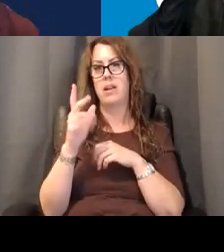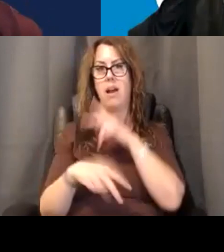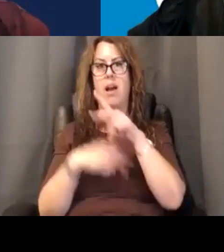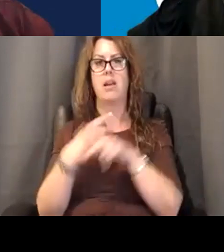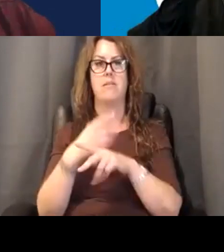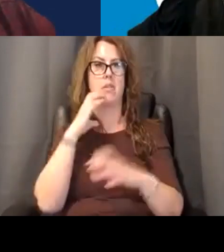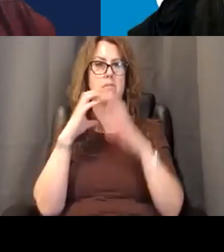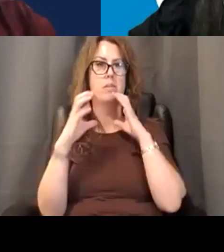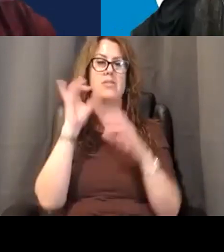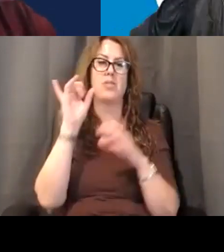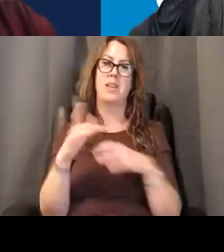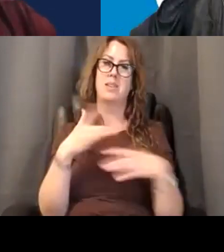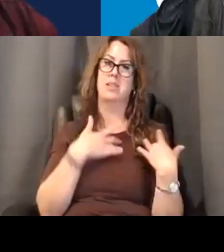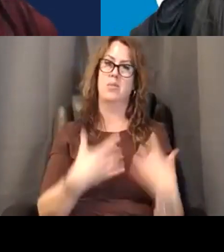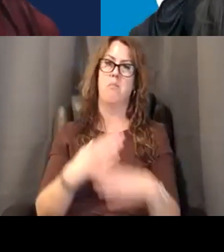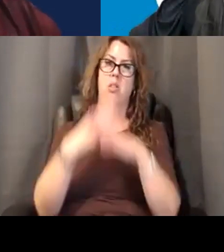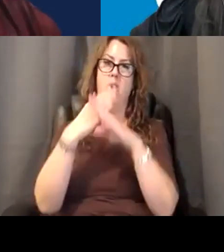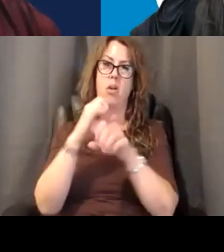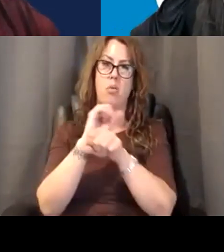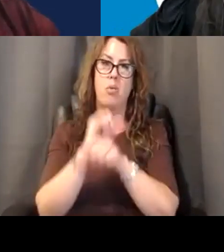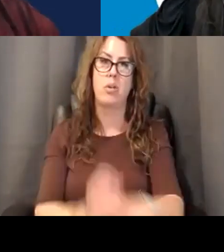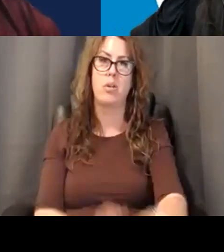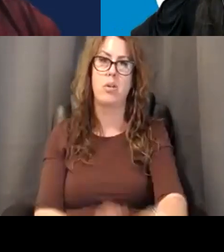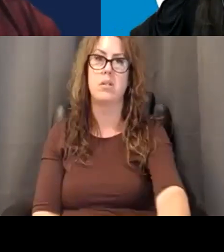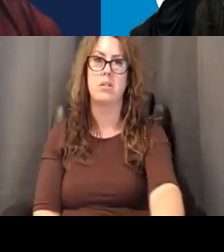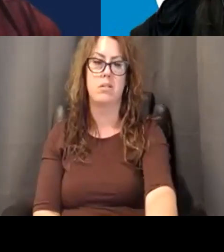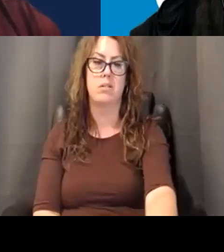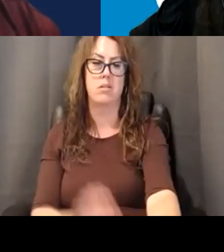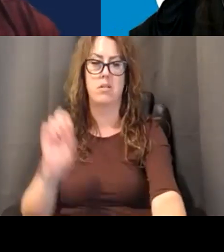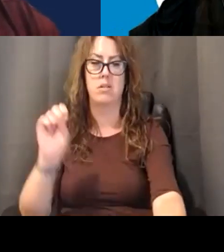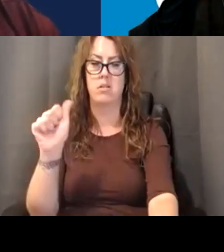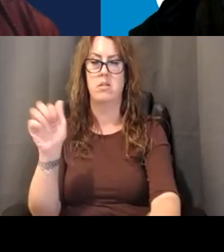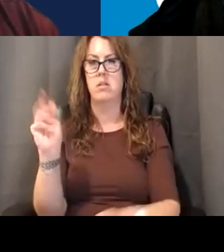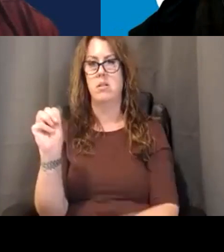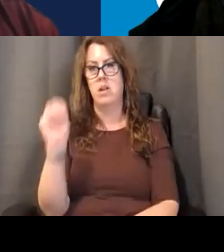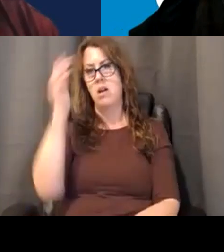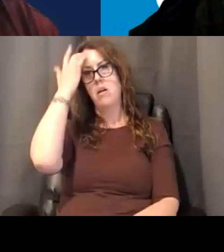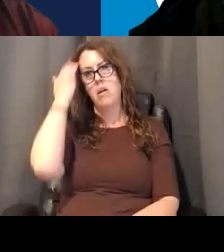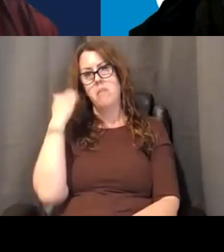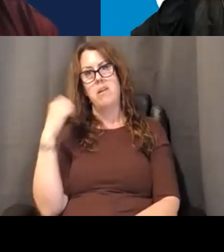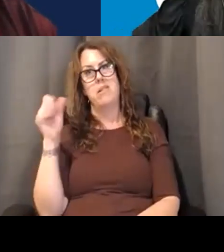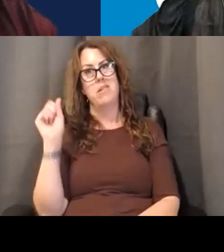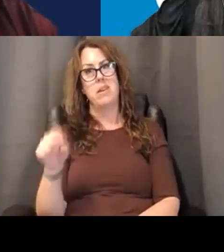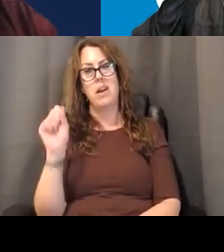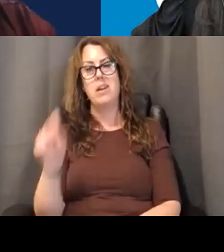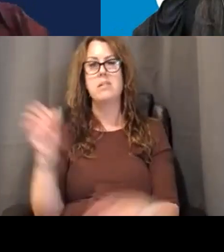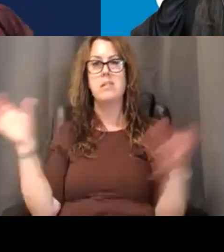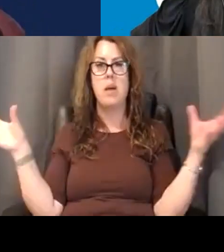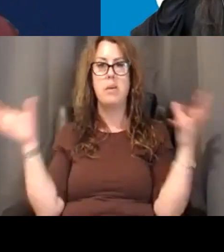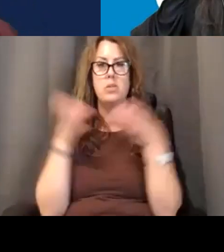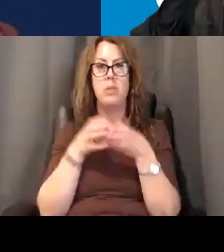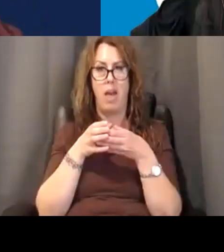the work. Yeah, I'm trying to be short. Go ahead, Sam. Yeah, and I just want to stress, like, coming together and